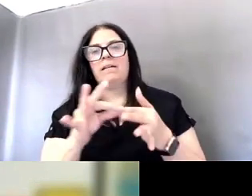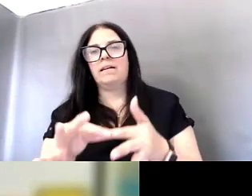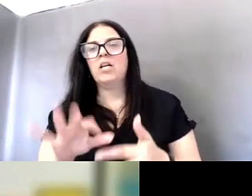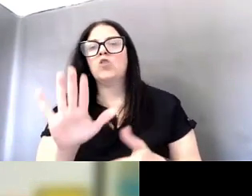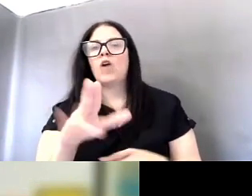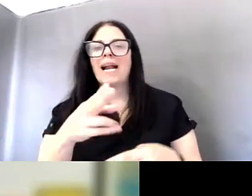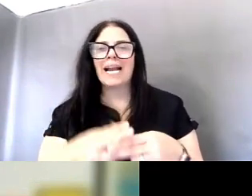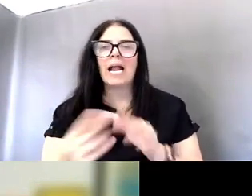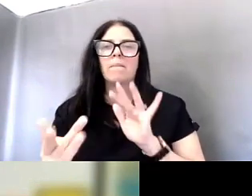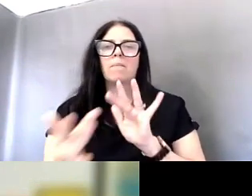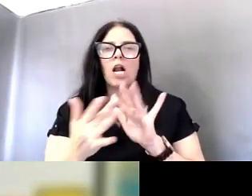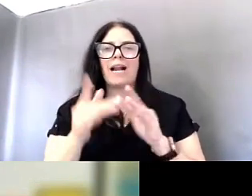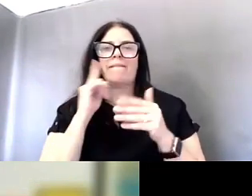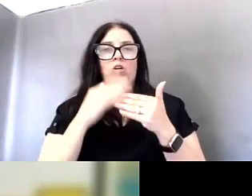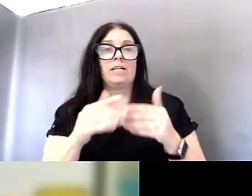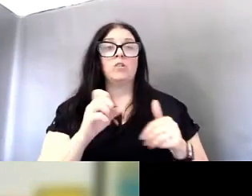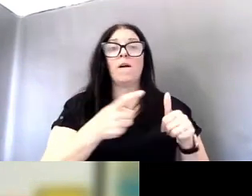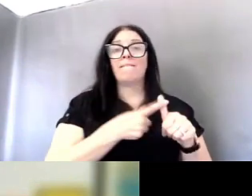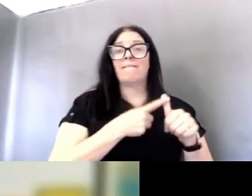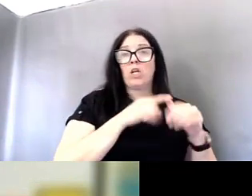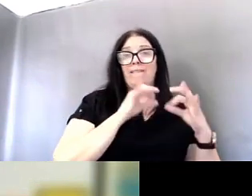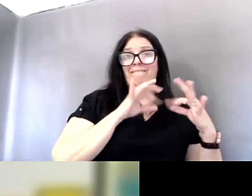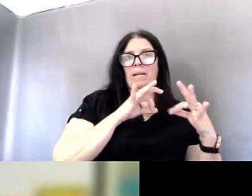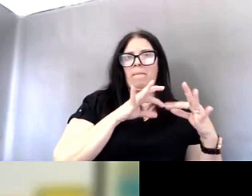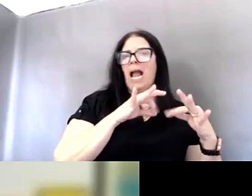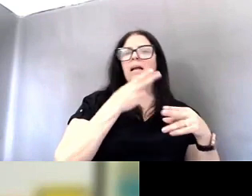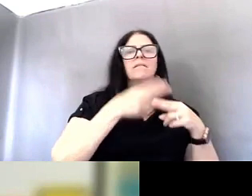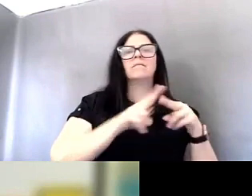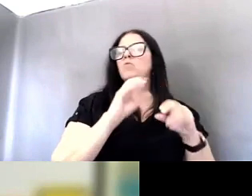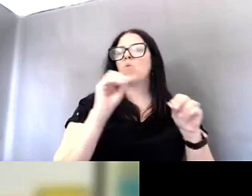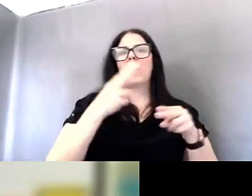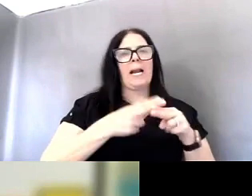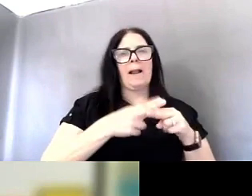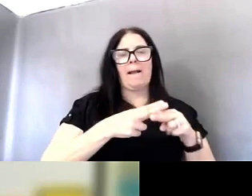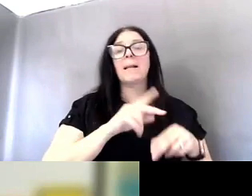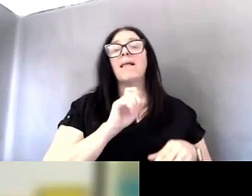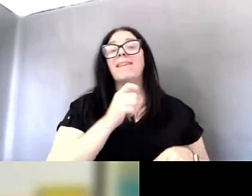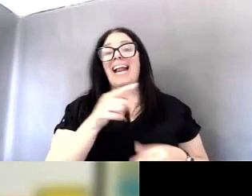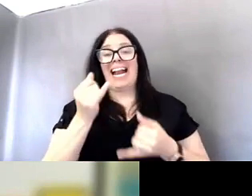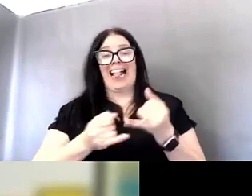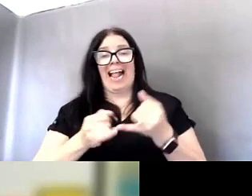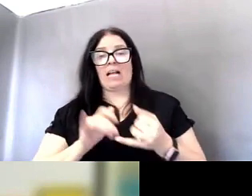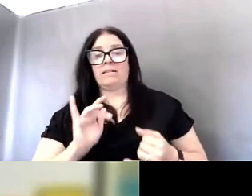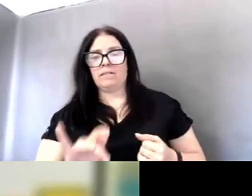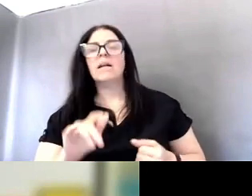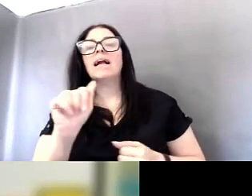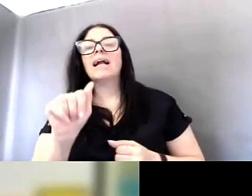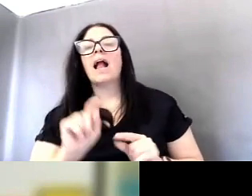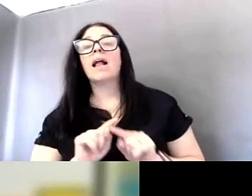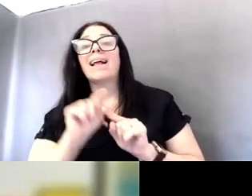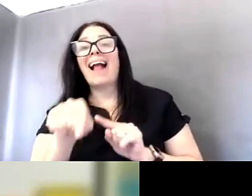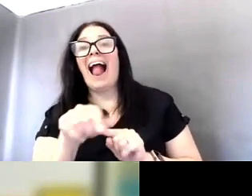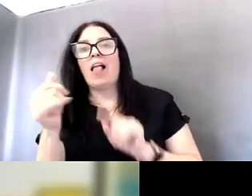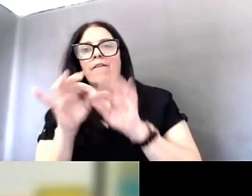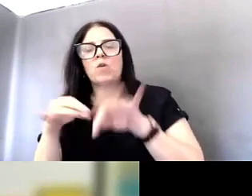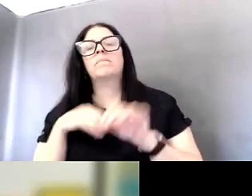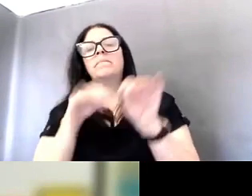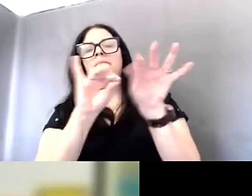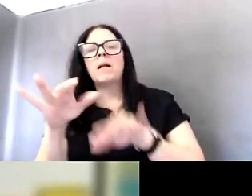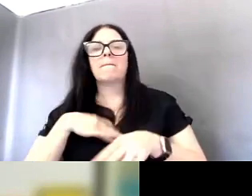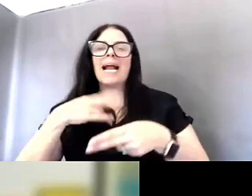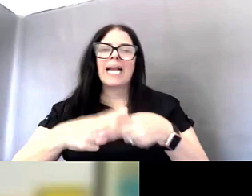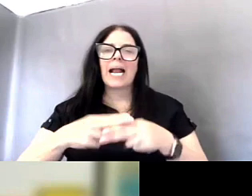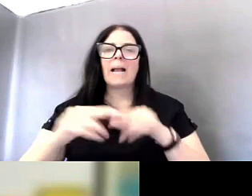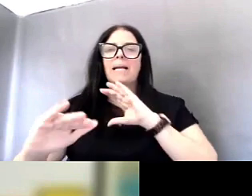name and contact information if you would like to get involved in some way, or even if you have resources and ideas you want to share with Christine